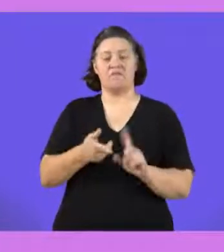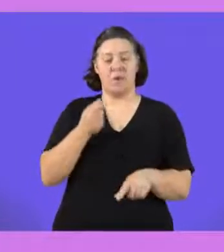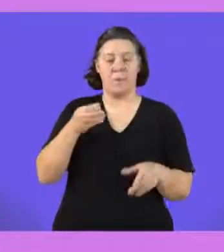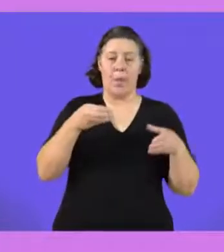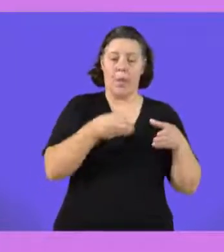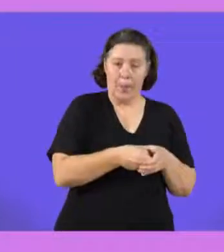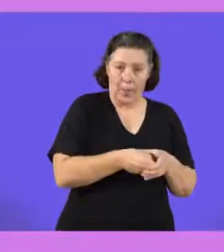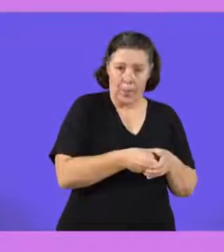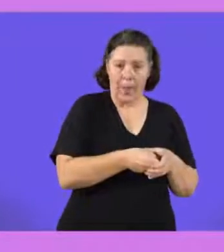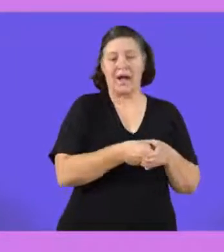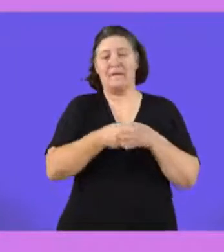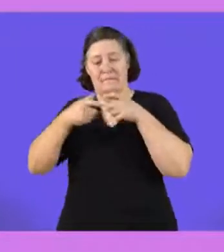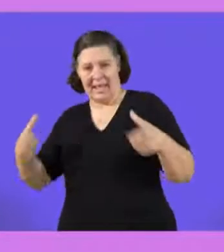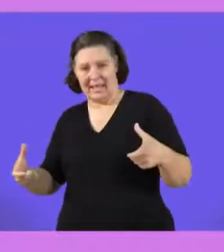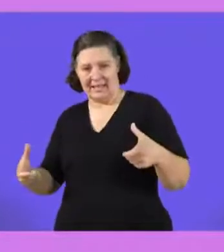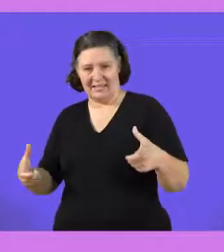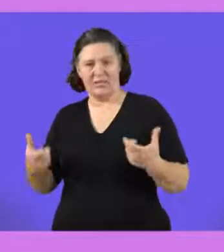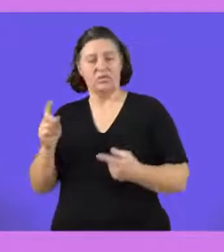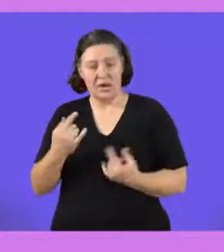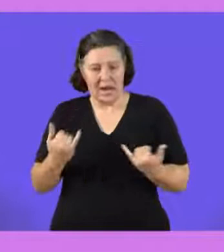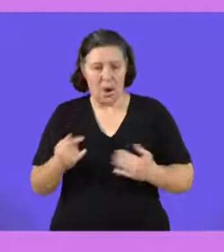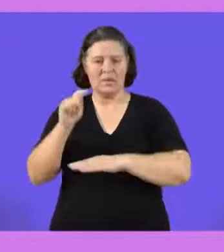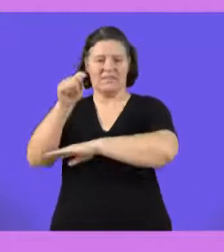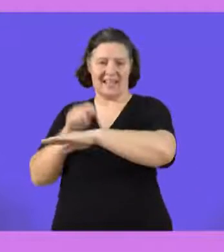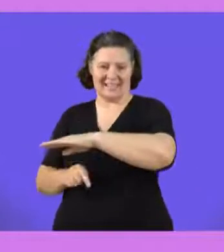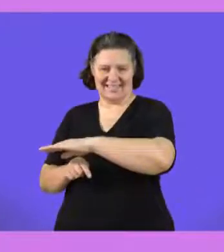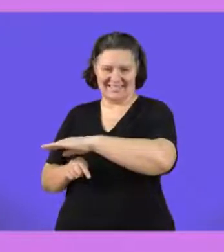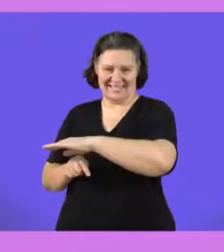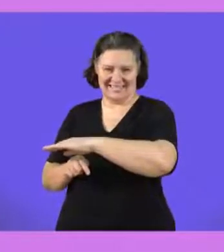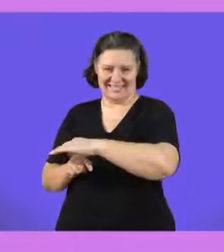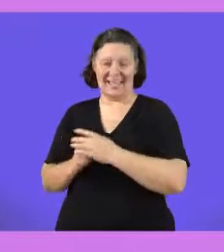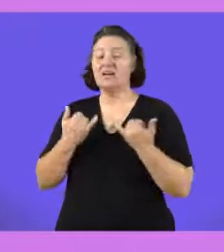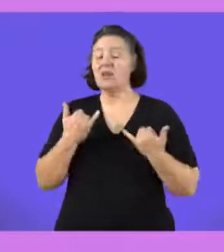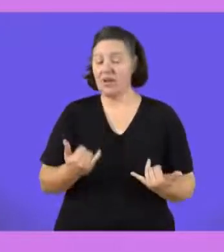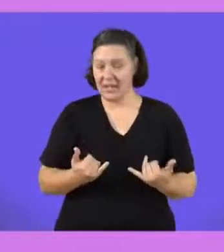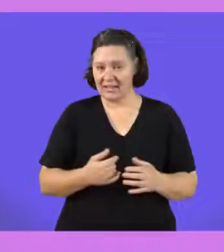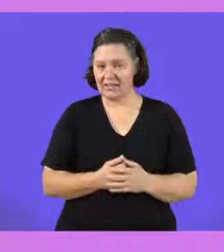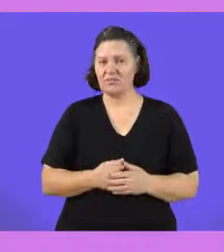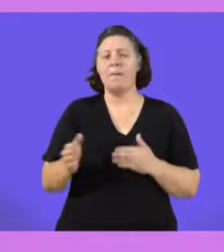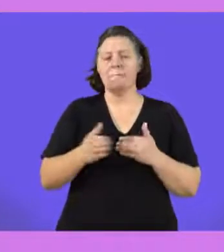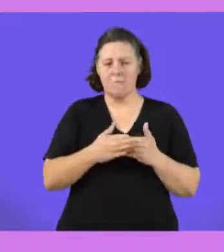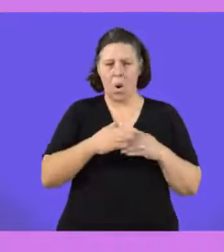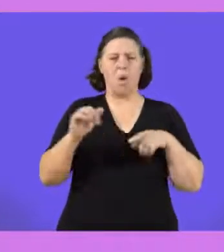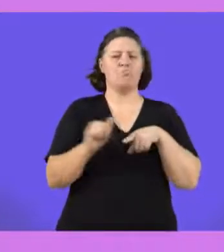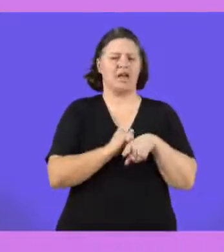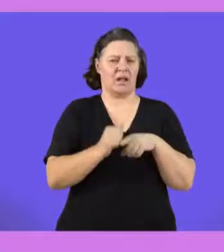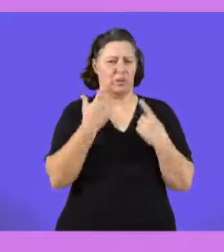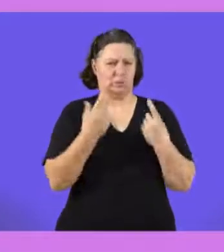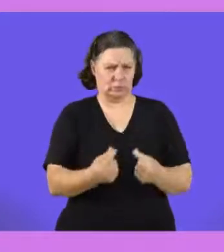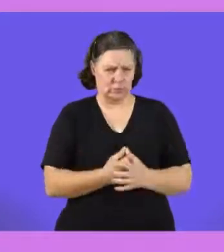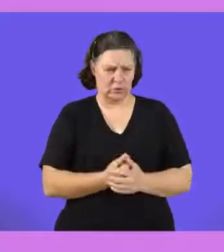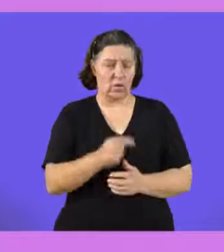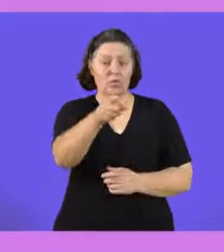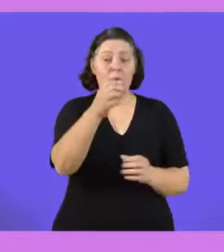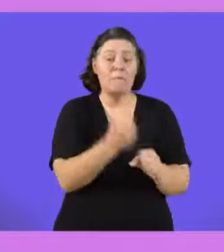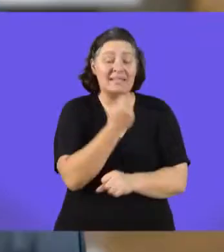I arrange it from small to big. So what happens from small to big? We will divide. Okay, so we'll get to more